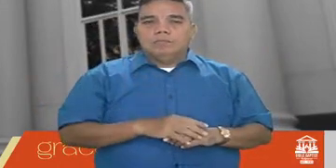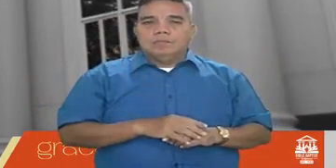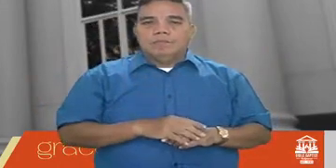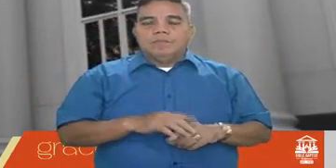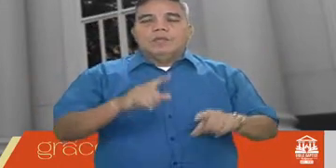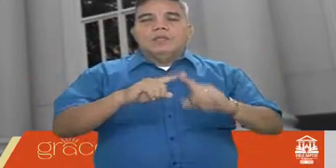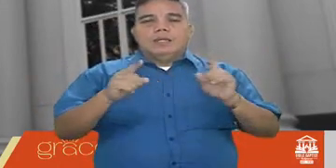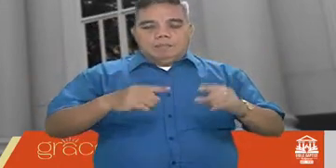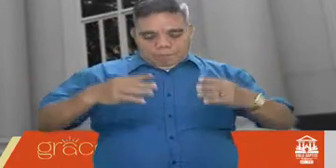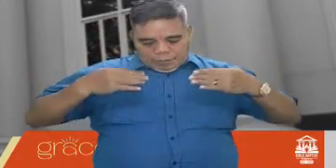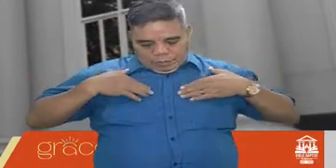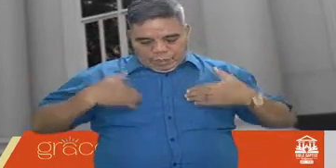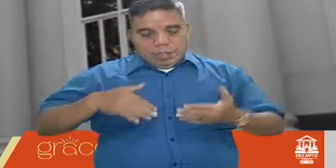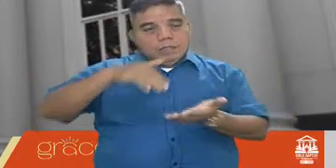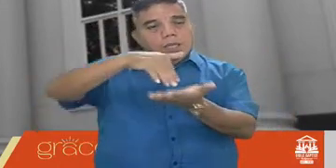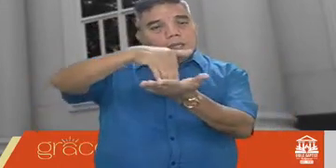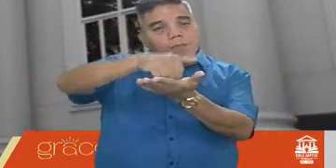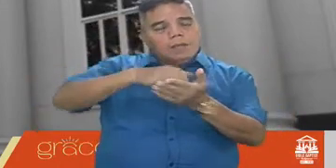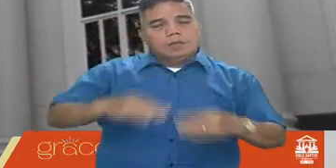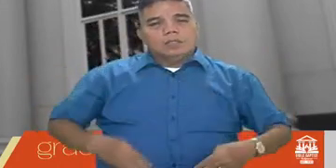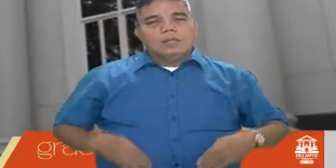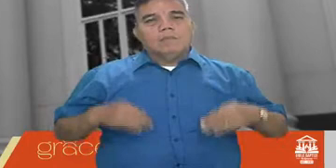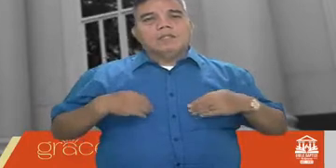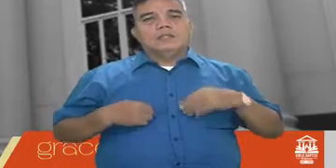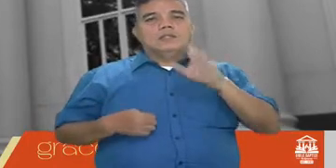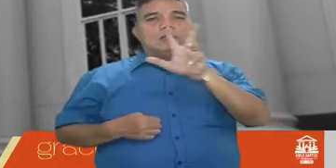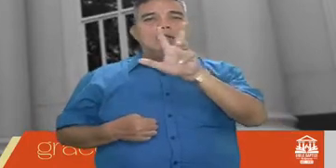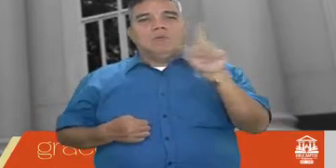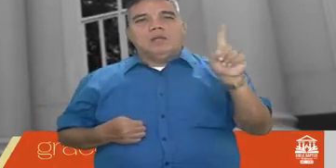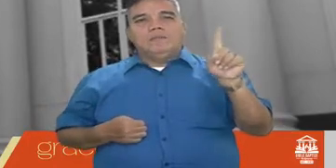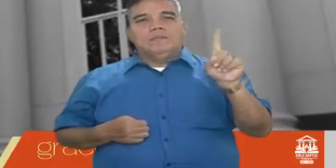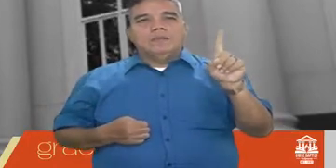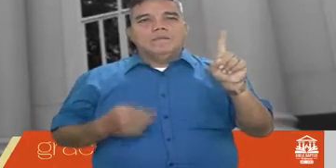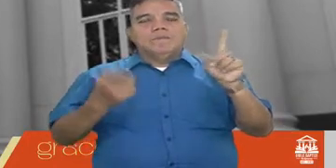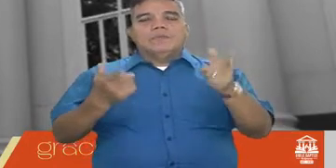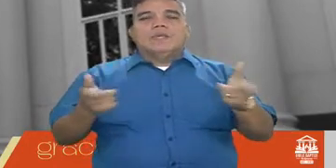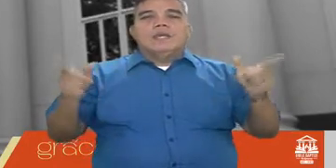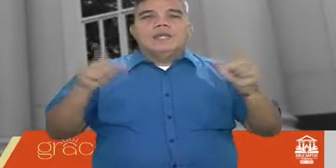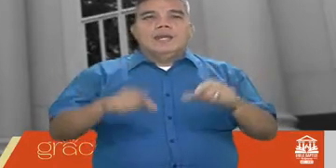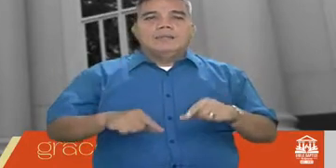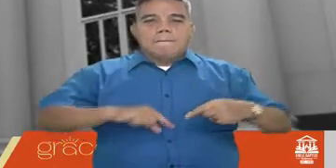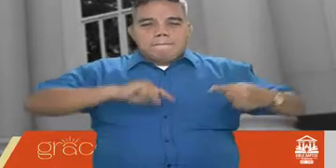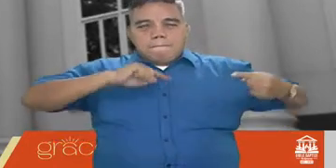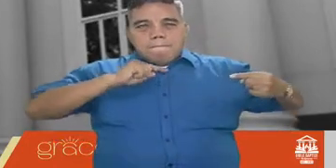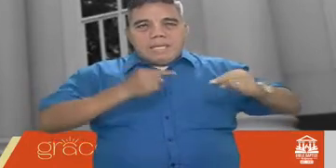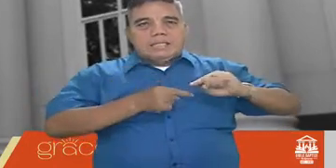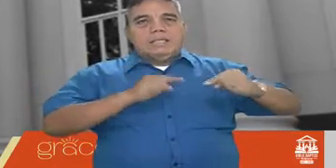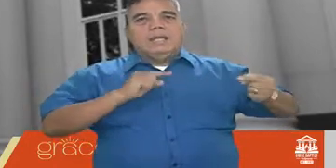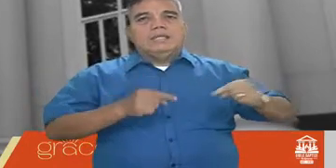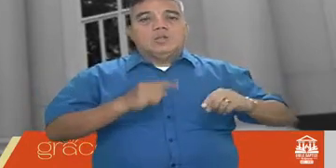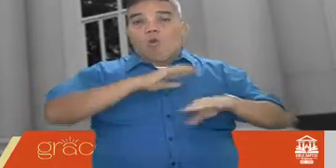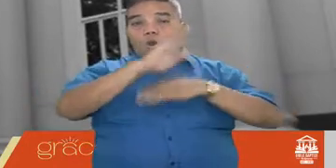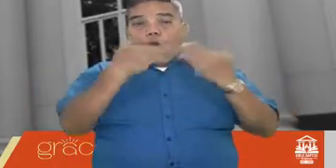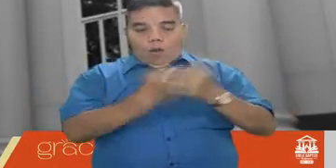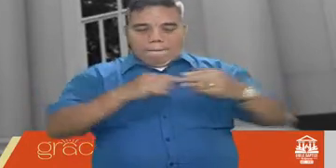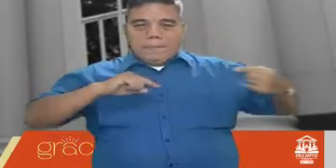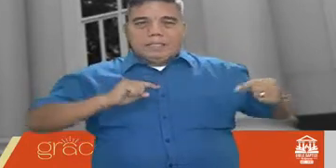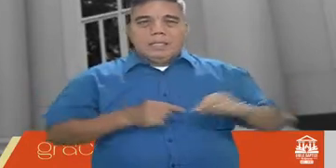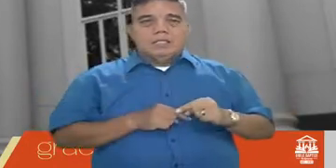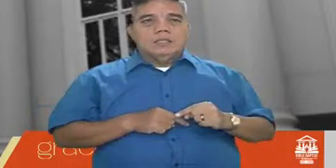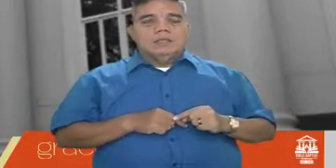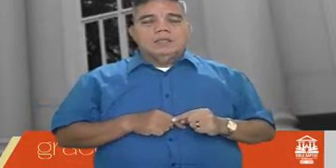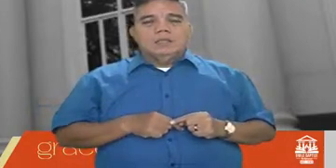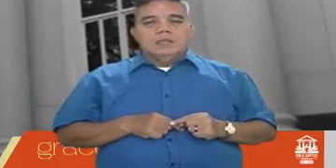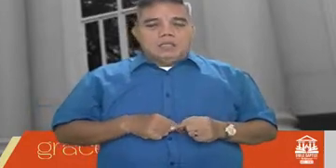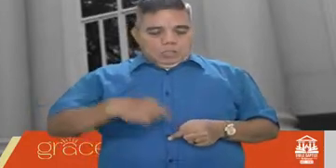pagasuluban o mahimayaon nga lawas. Verse 31, nagingon, let all bitterness.